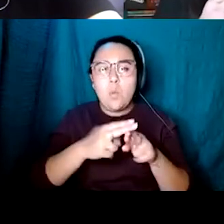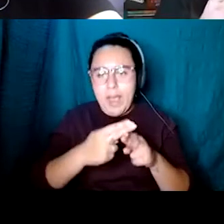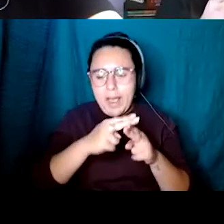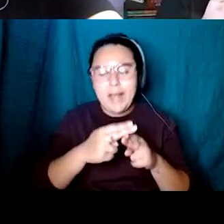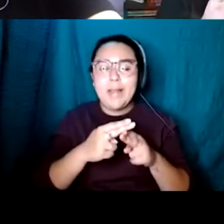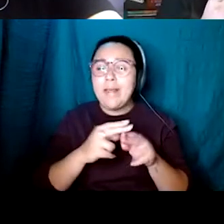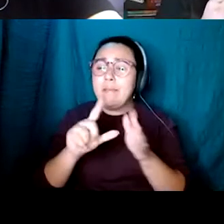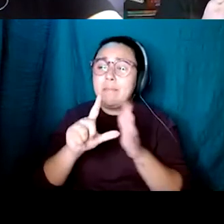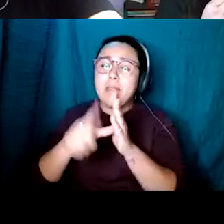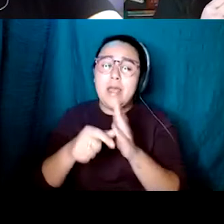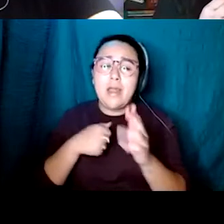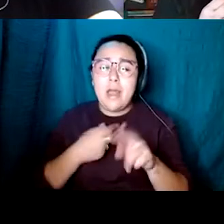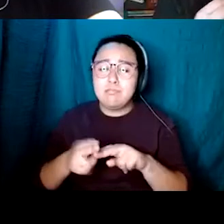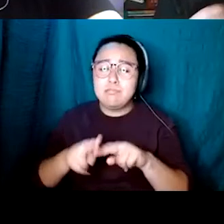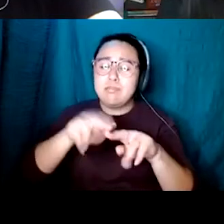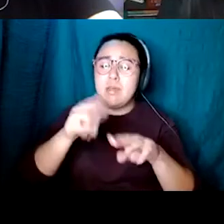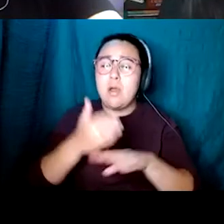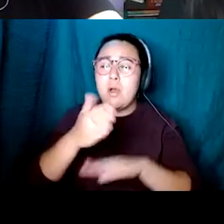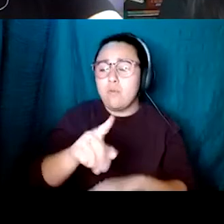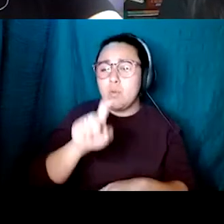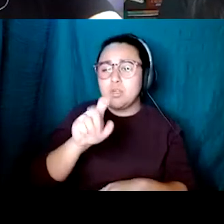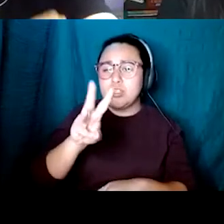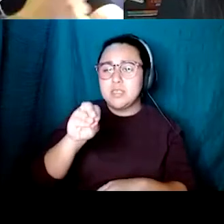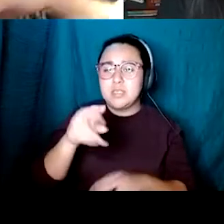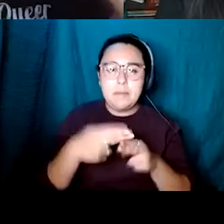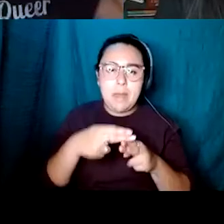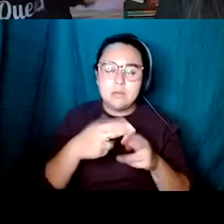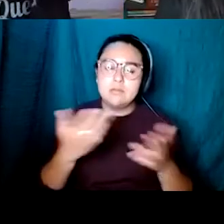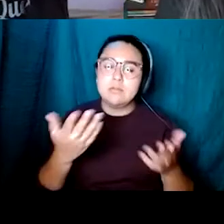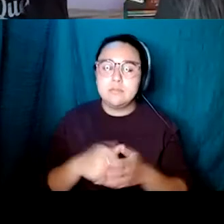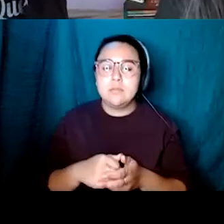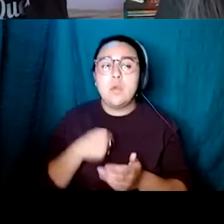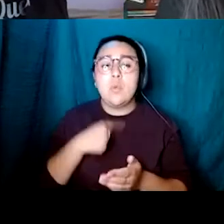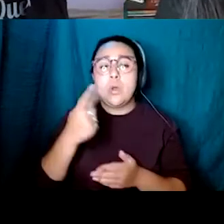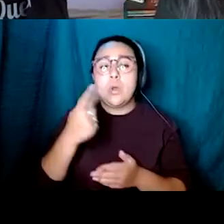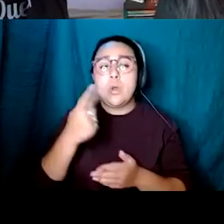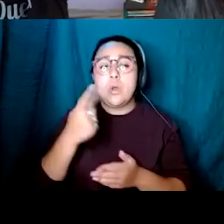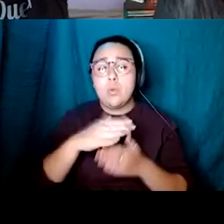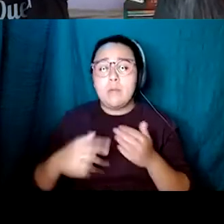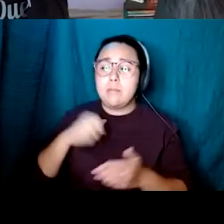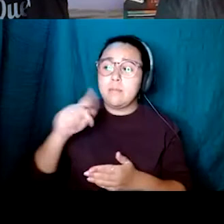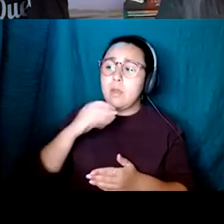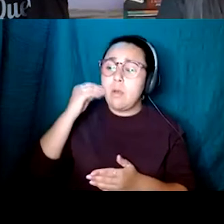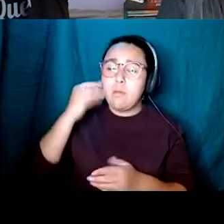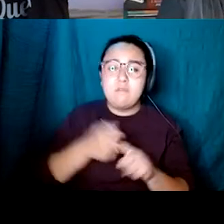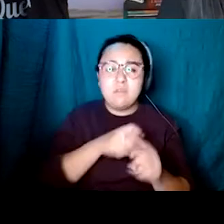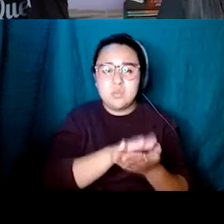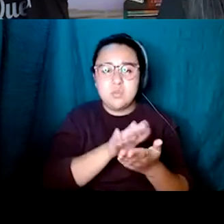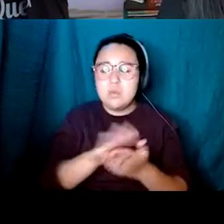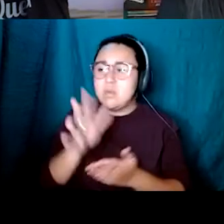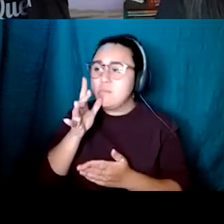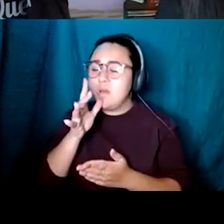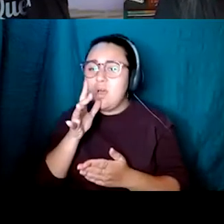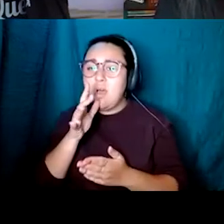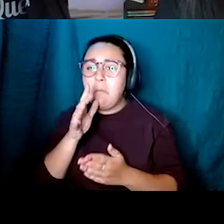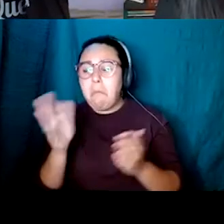college heaviest, I was over 160 pounds. One weekend, when I had returned home from campus, office. My mother was going through some old